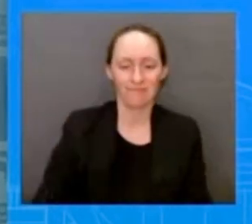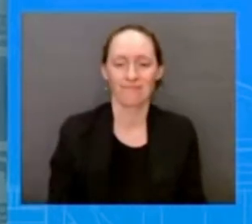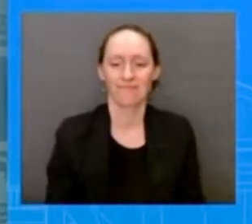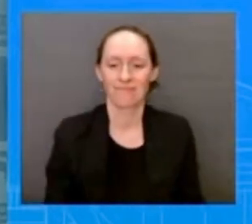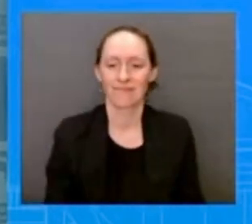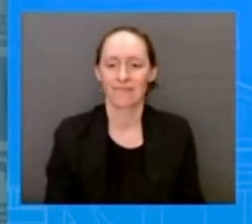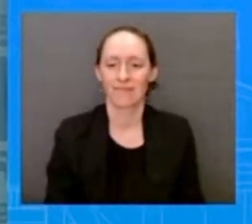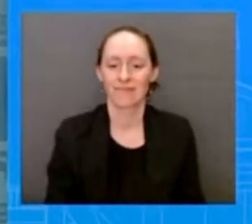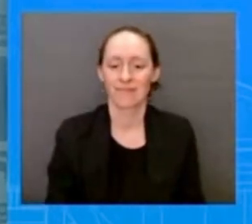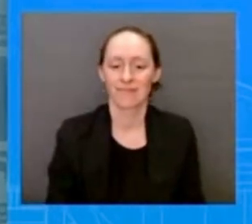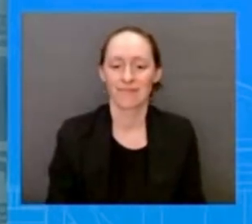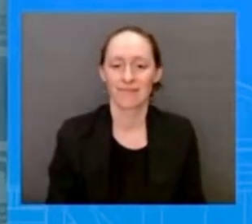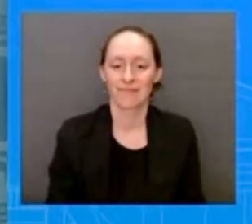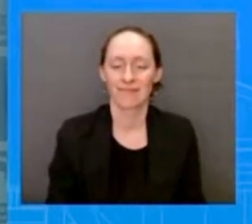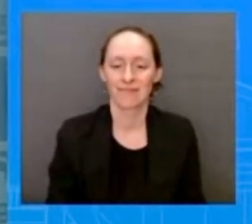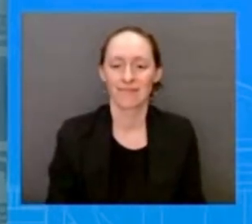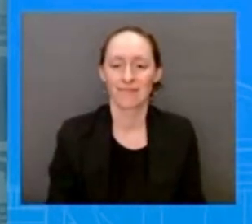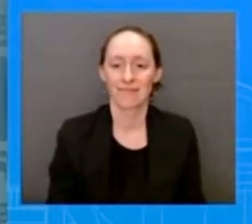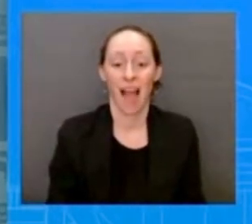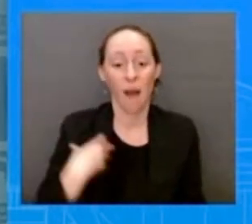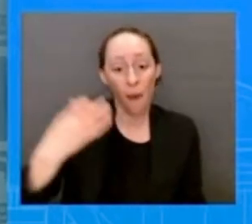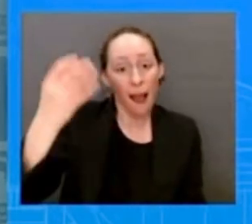how's baby Corrine doing?